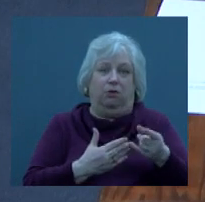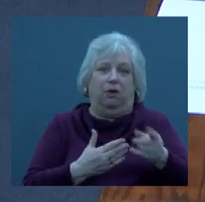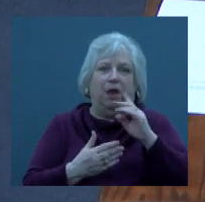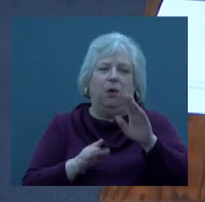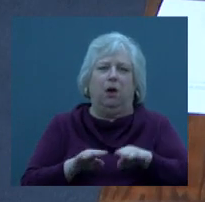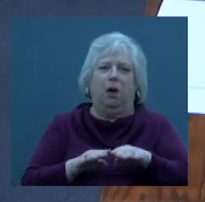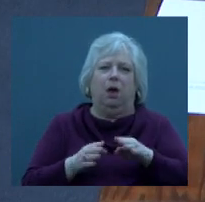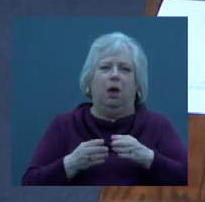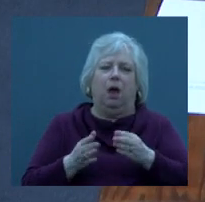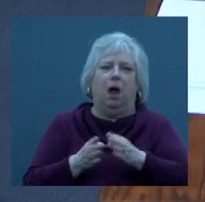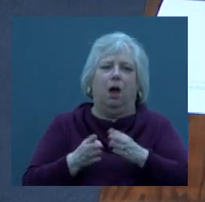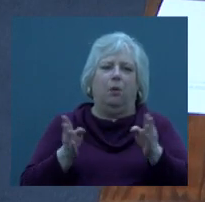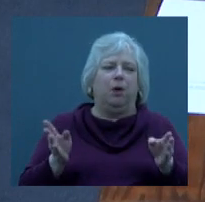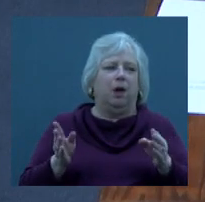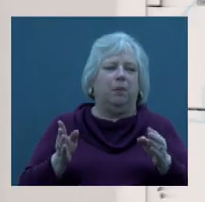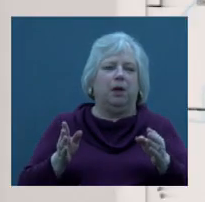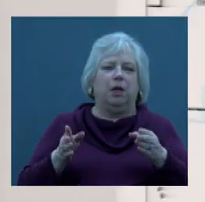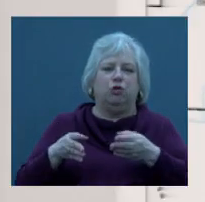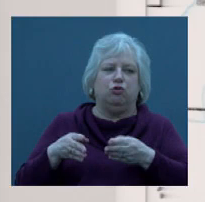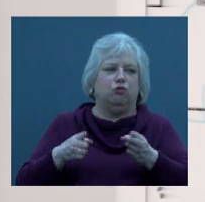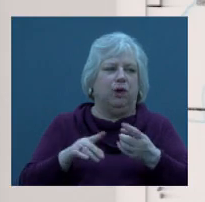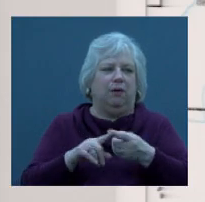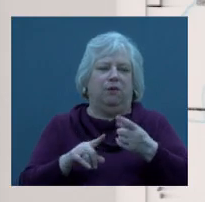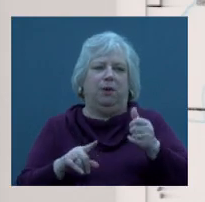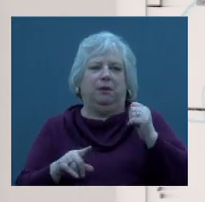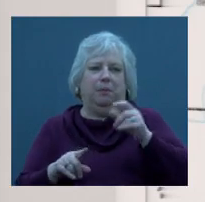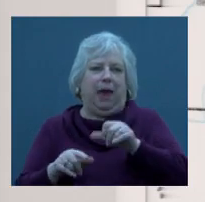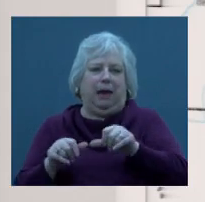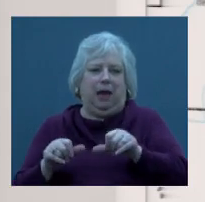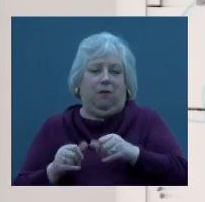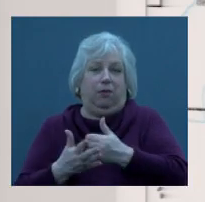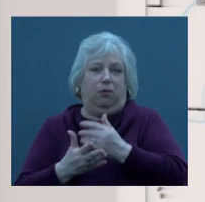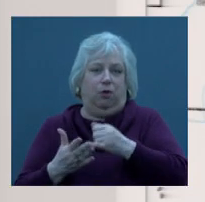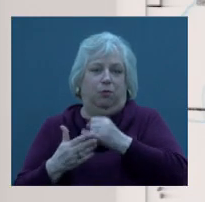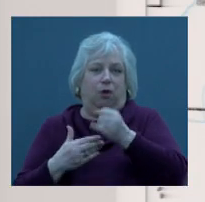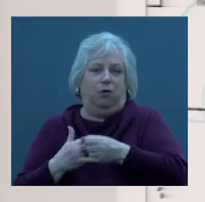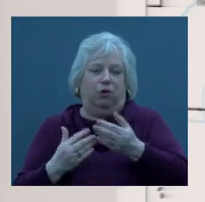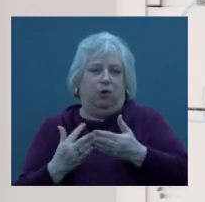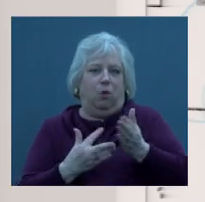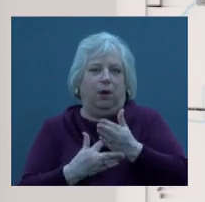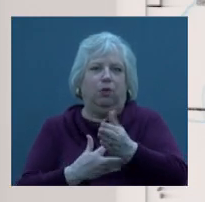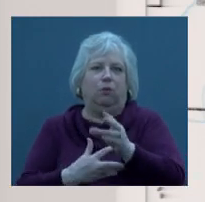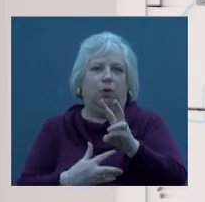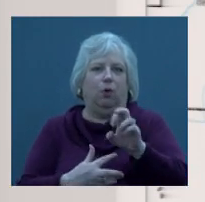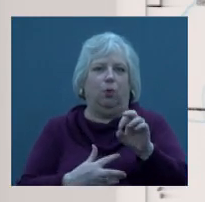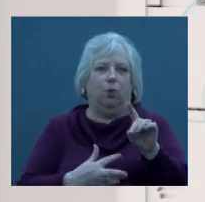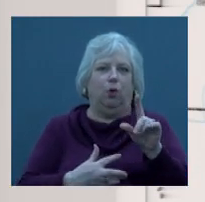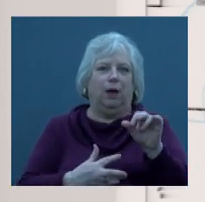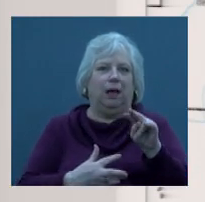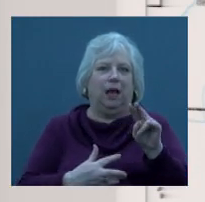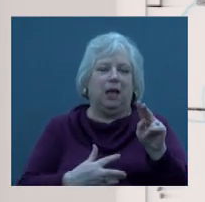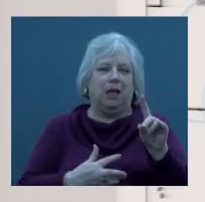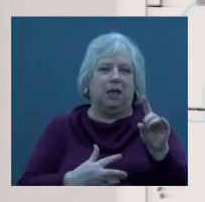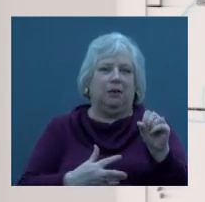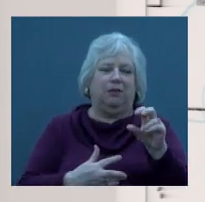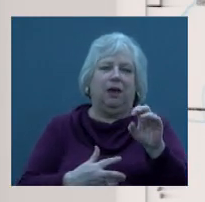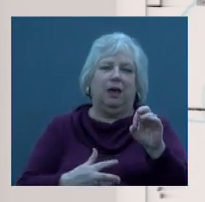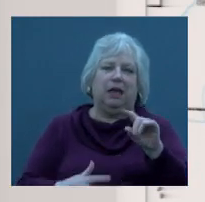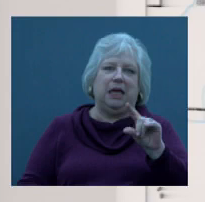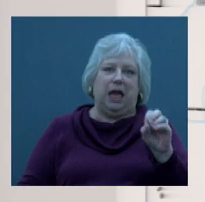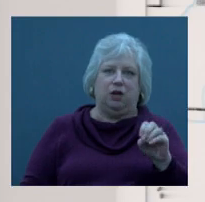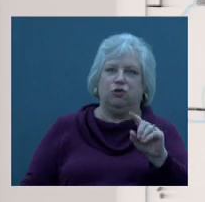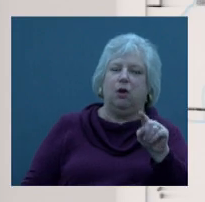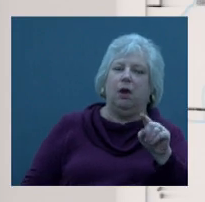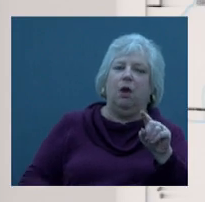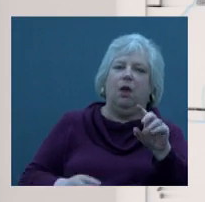they would open up a street from his back area of this new project going through Woodlands Edge. There's only 2 entrances